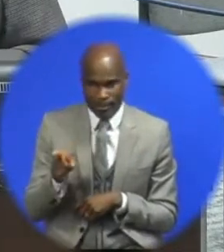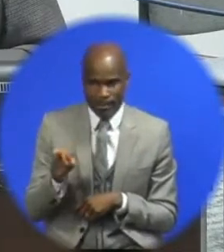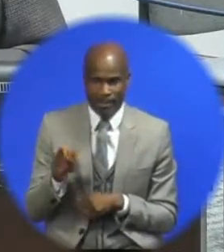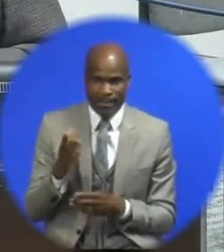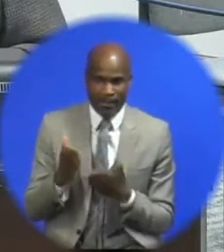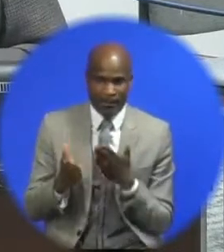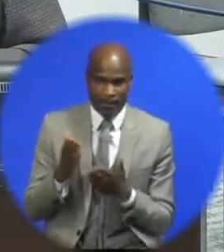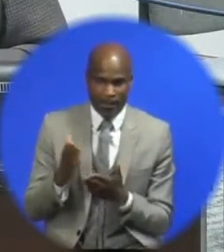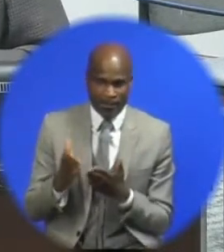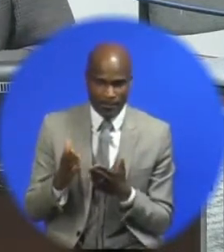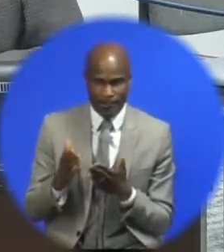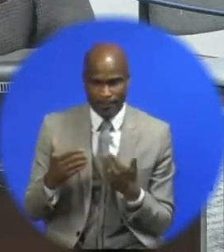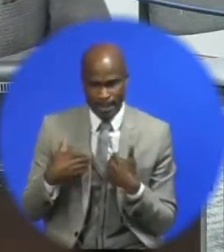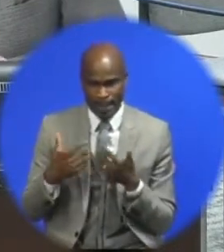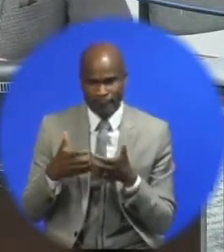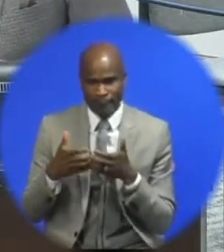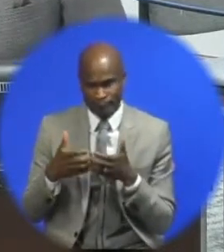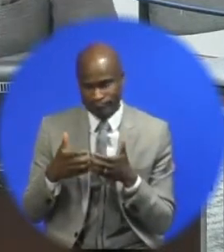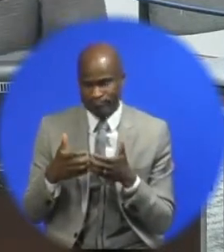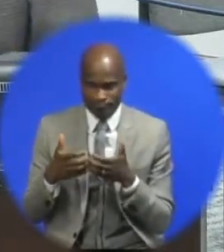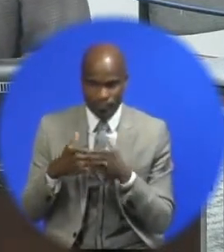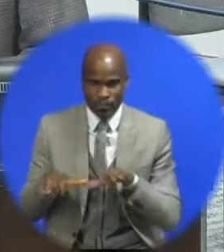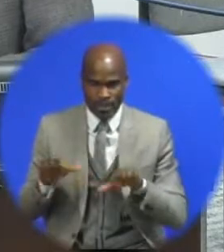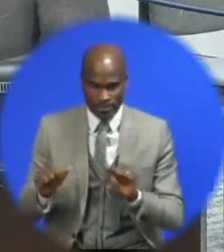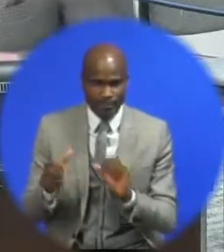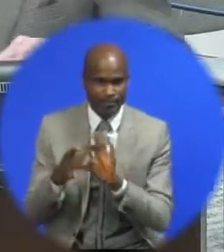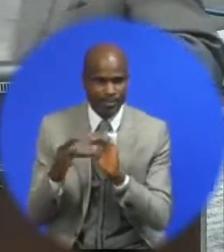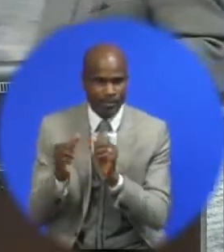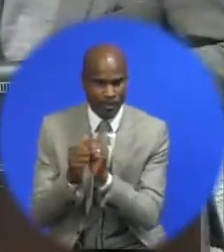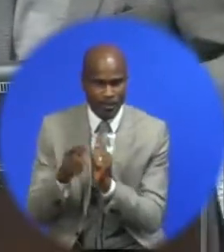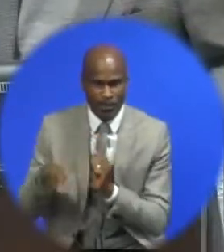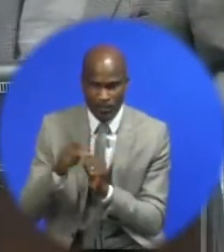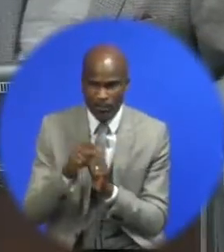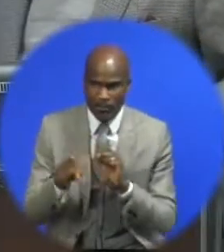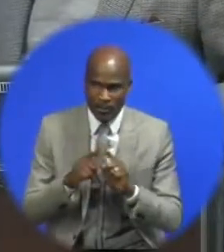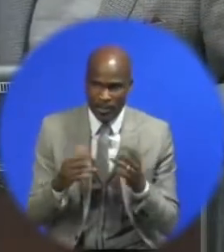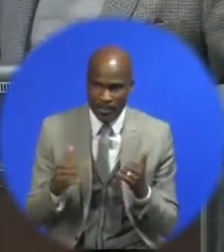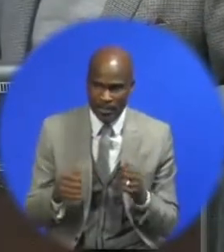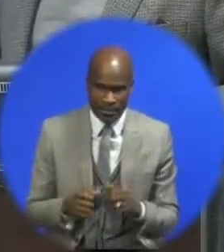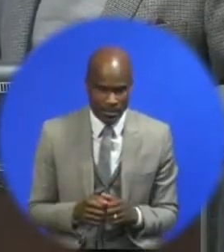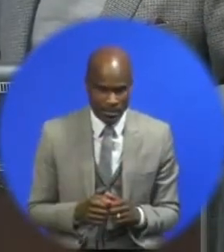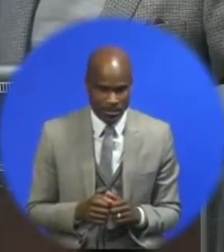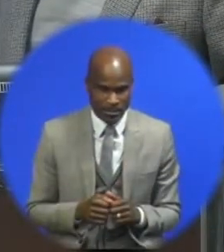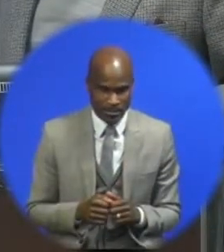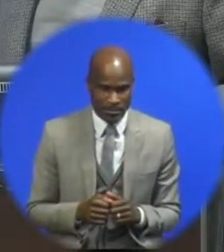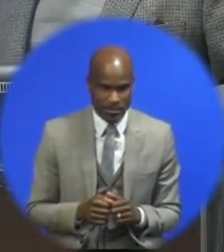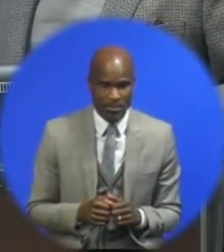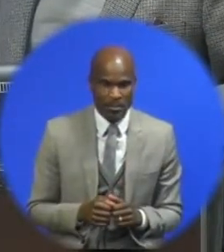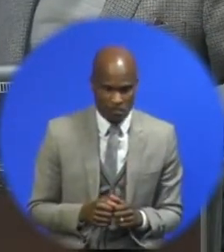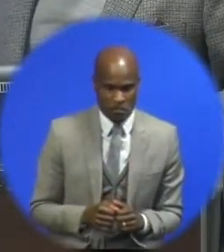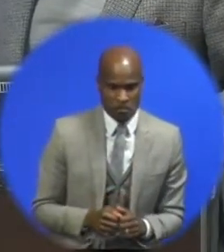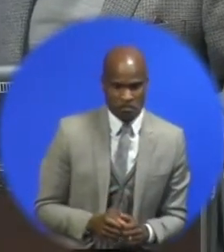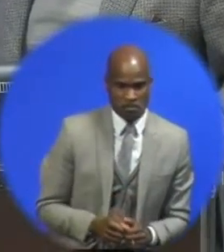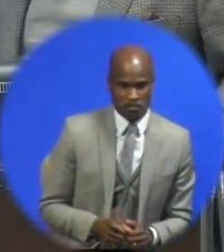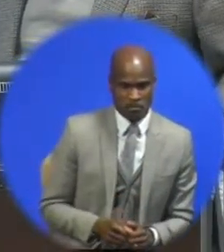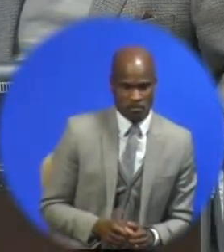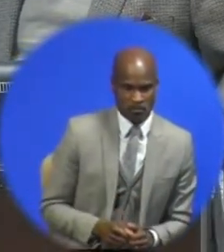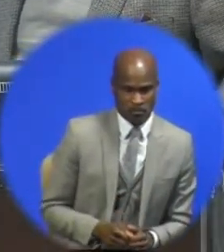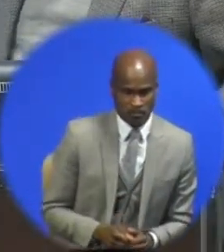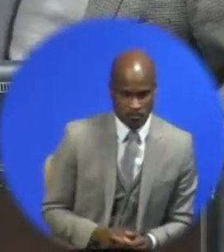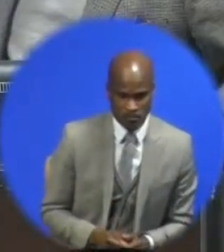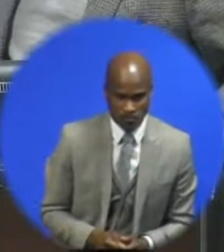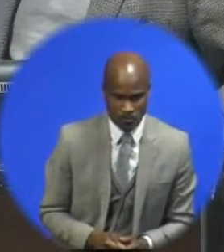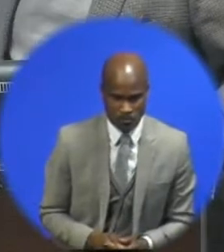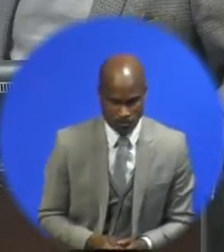to share some things with you. But let me, the last slide there, and then I'll stop, and if you have questions,